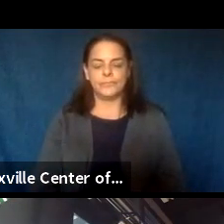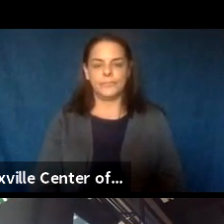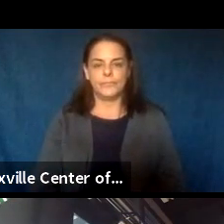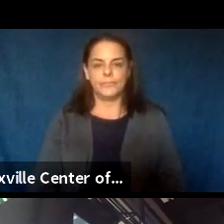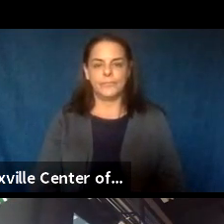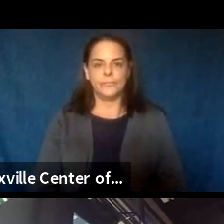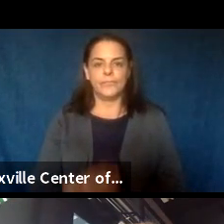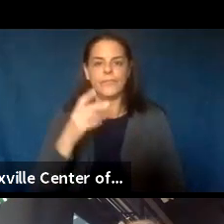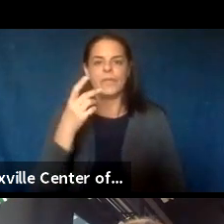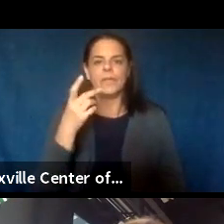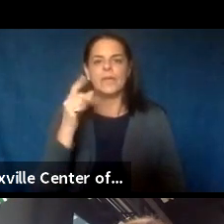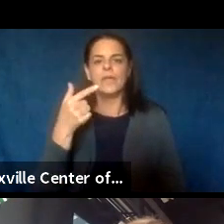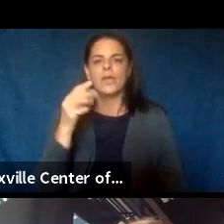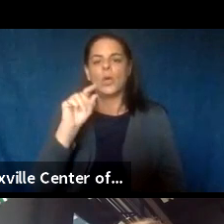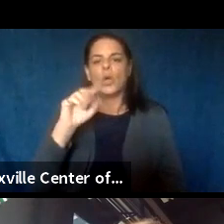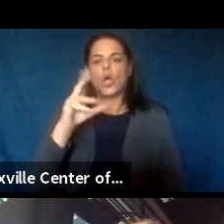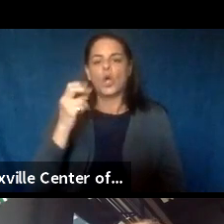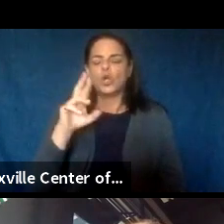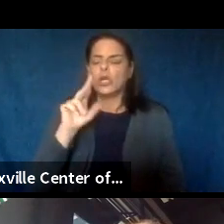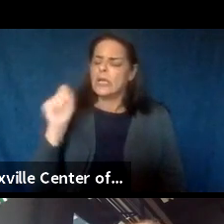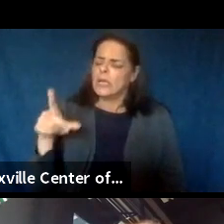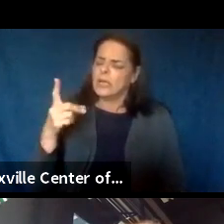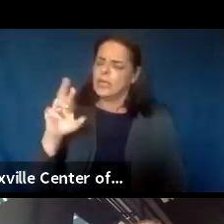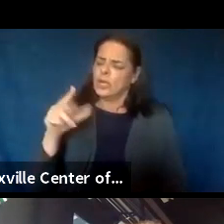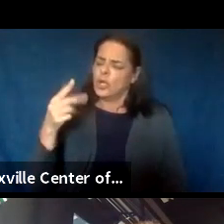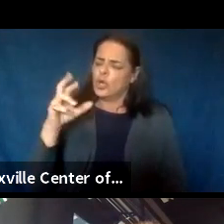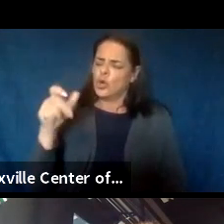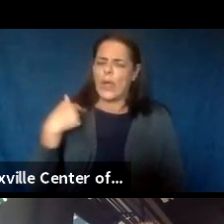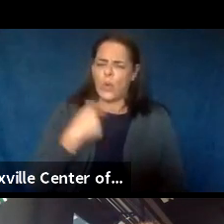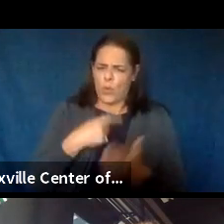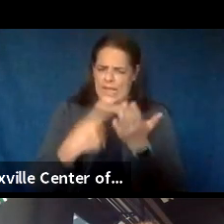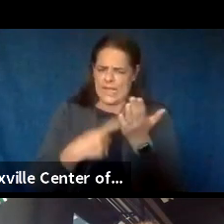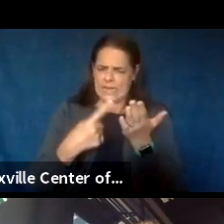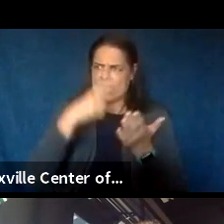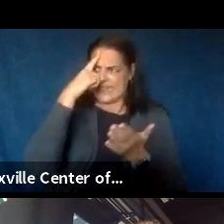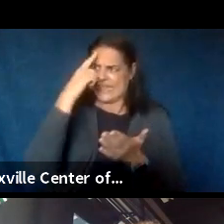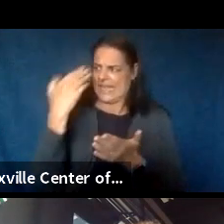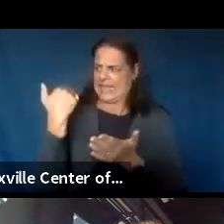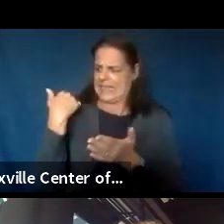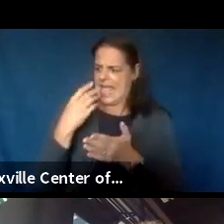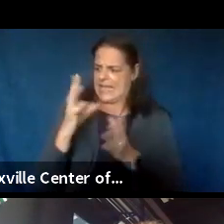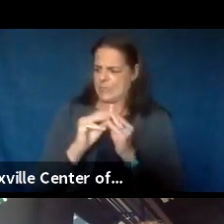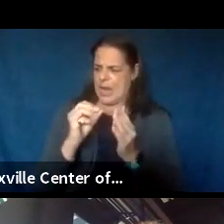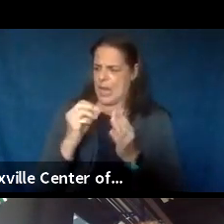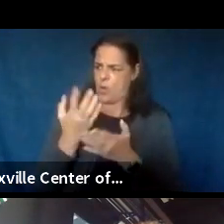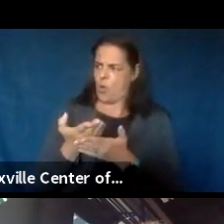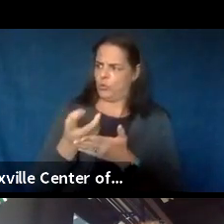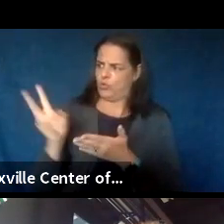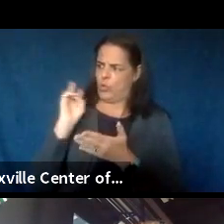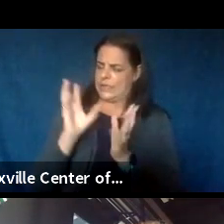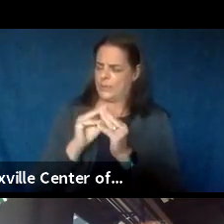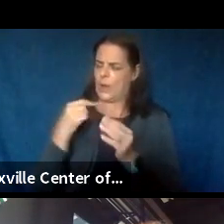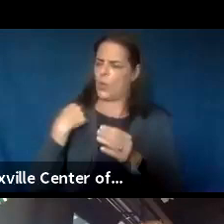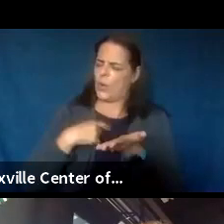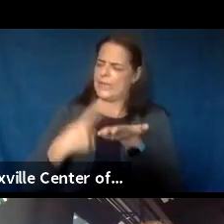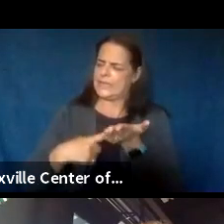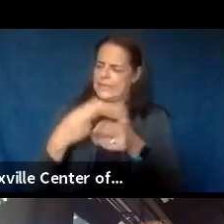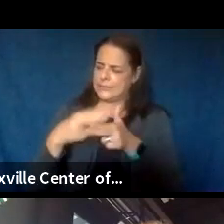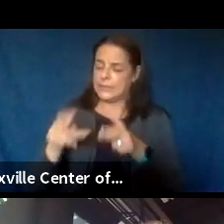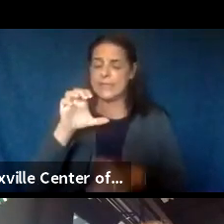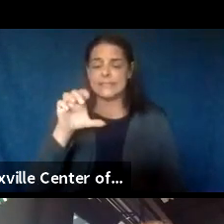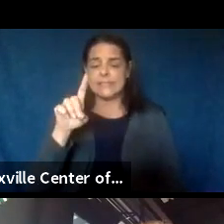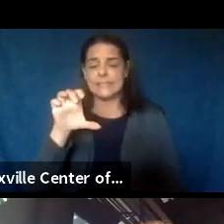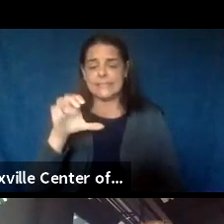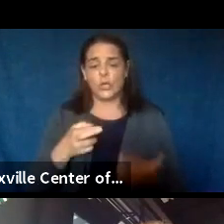Dr. Gregg, we discussed, I think maybe at our last meeting or meeting before, just briefly, that the CDC